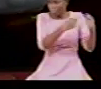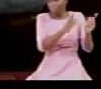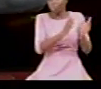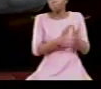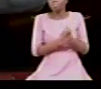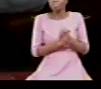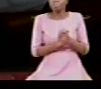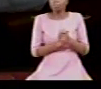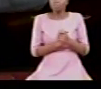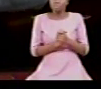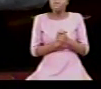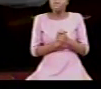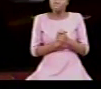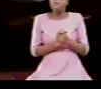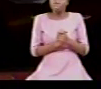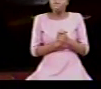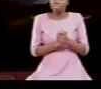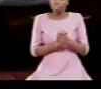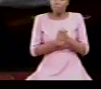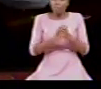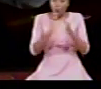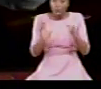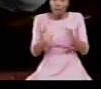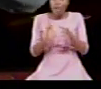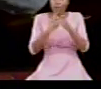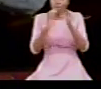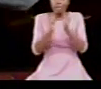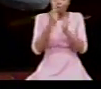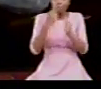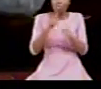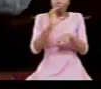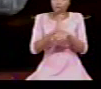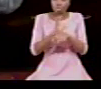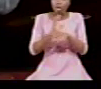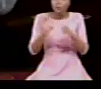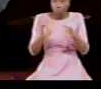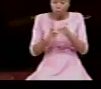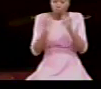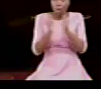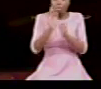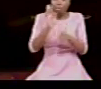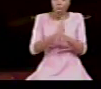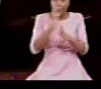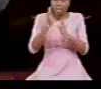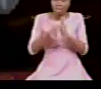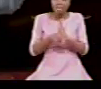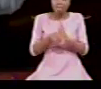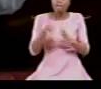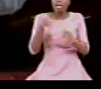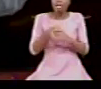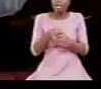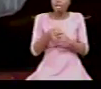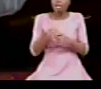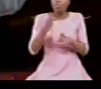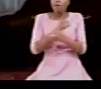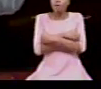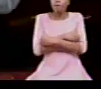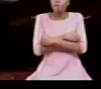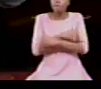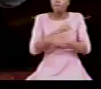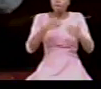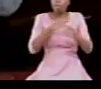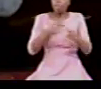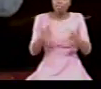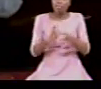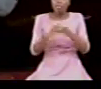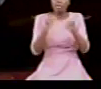wife. Reconcile in the church in your district. Go and reconcile even in your office.